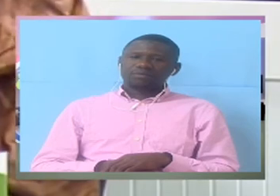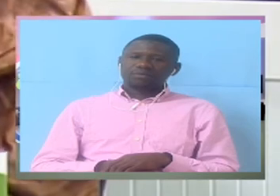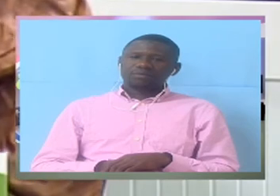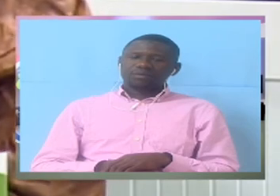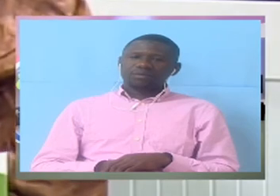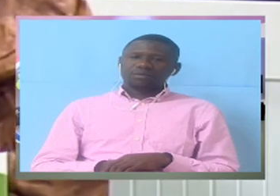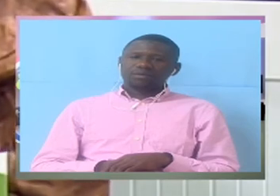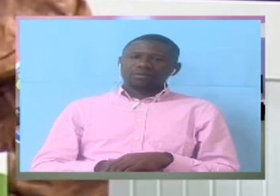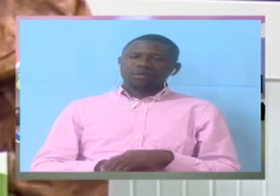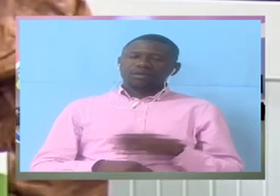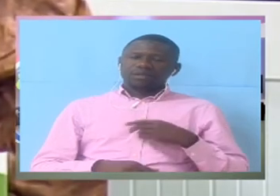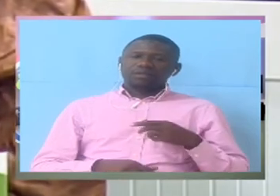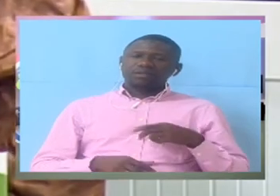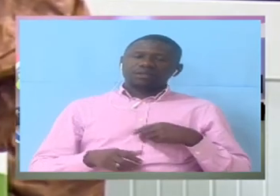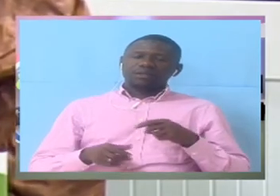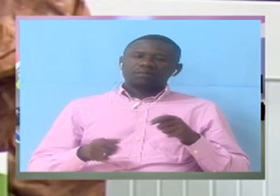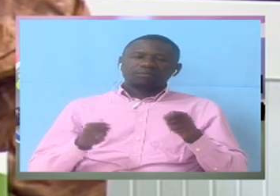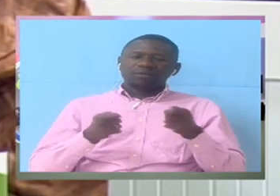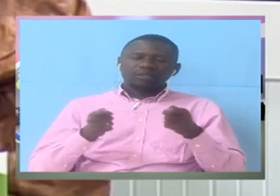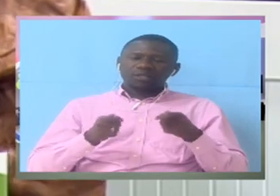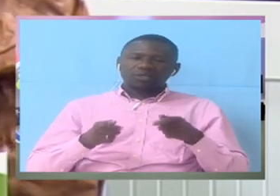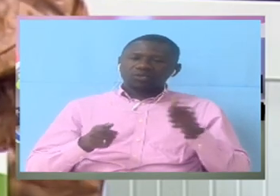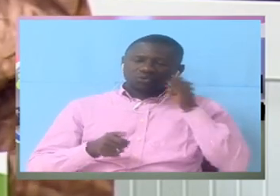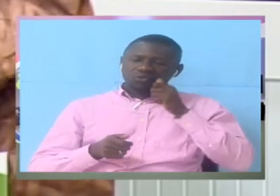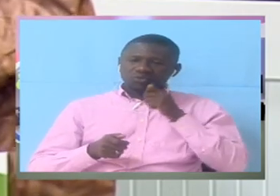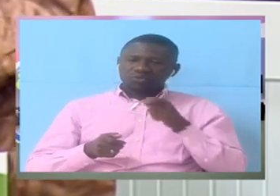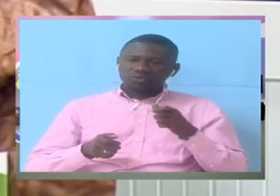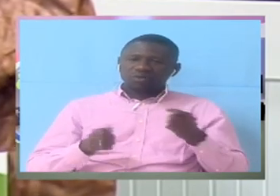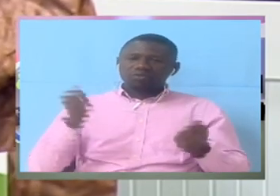charge battery The machine that they used to charge car